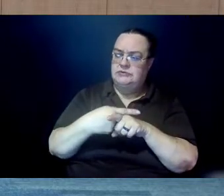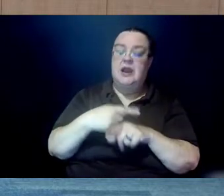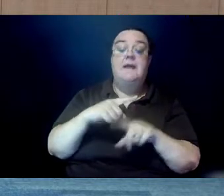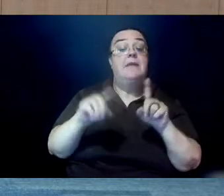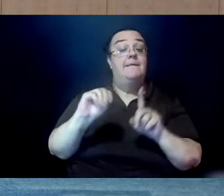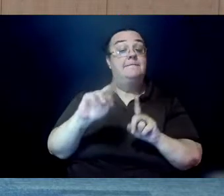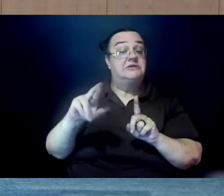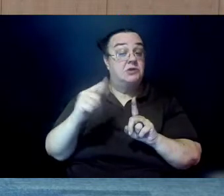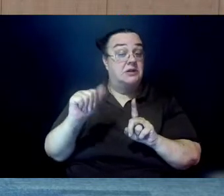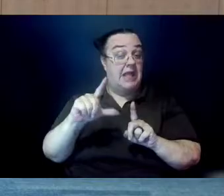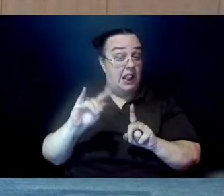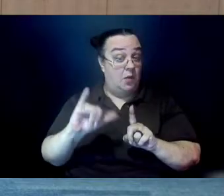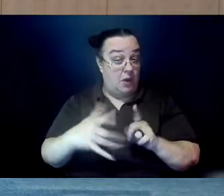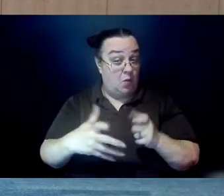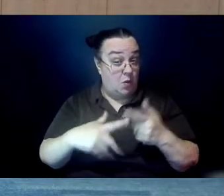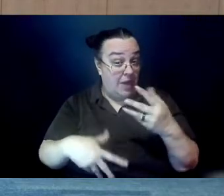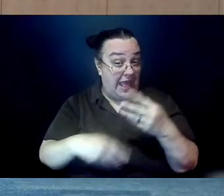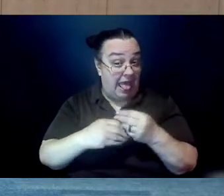Galloway, anything to add?